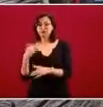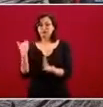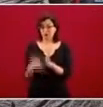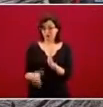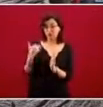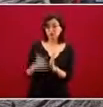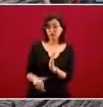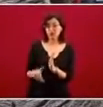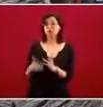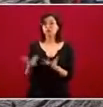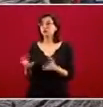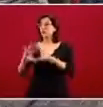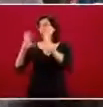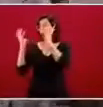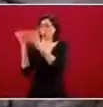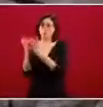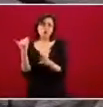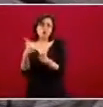artificial